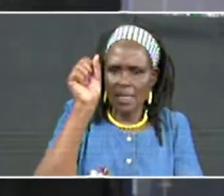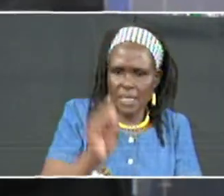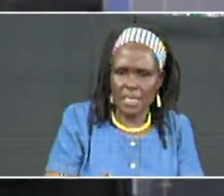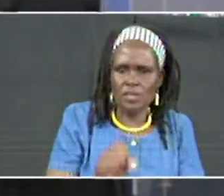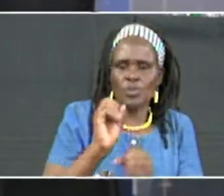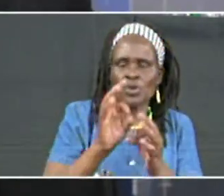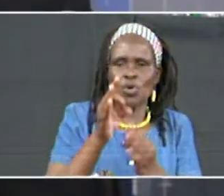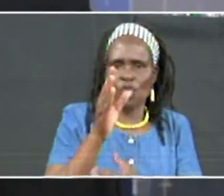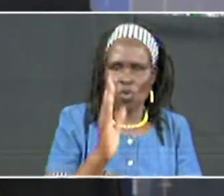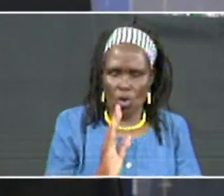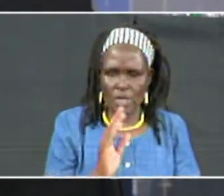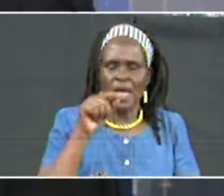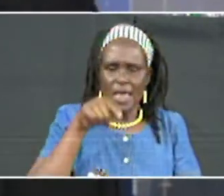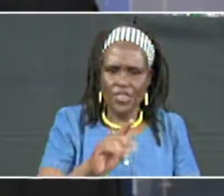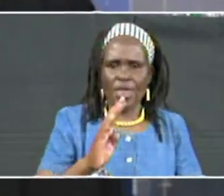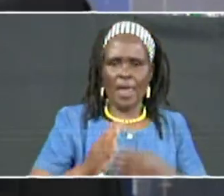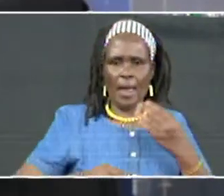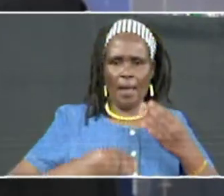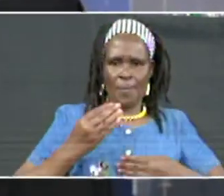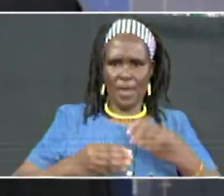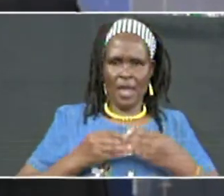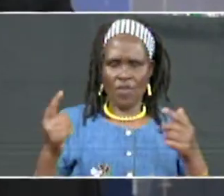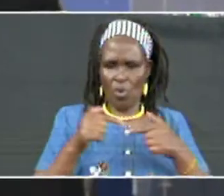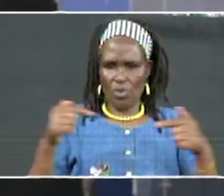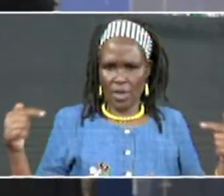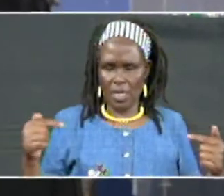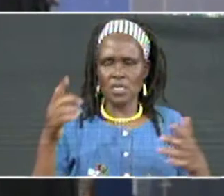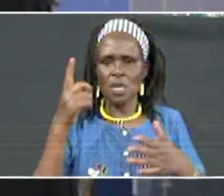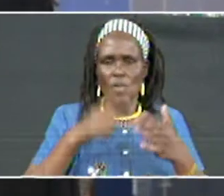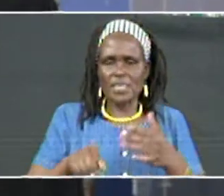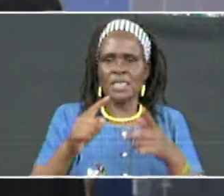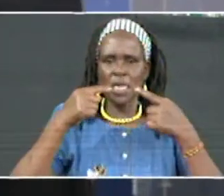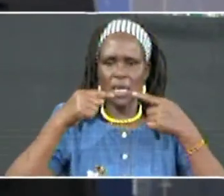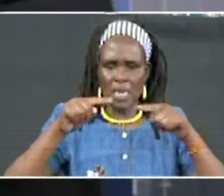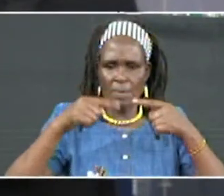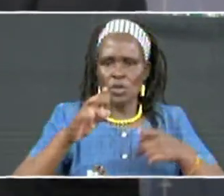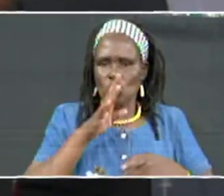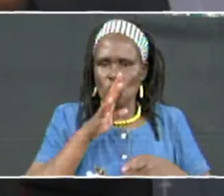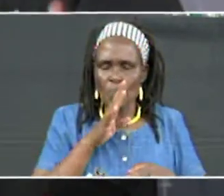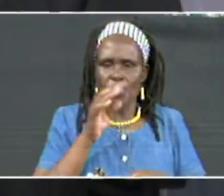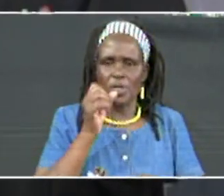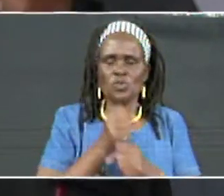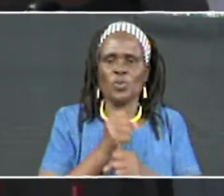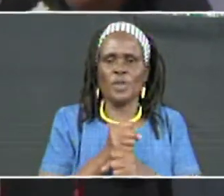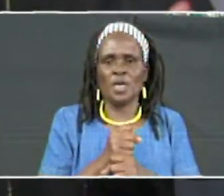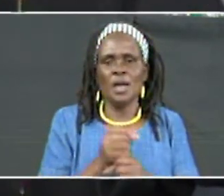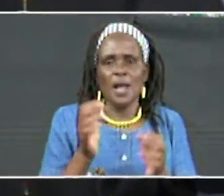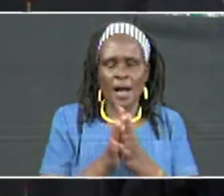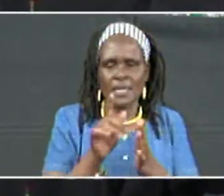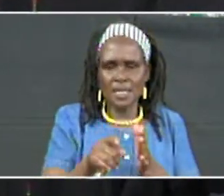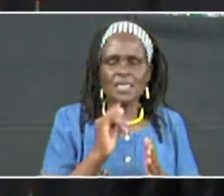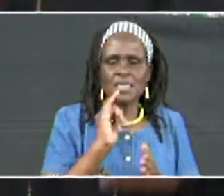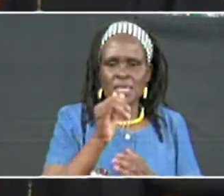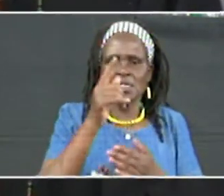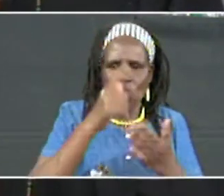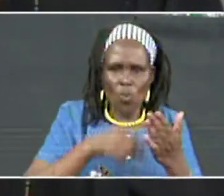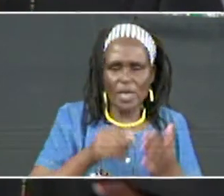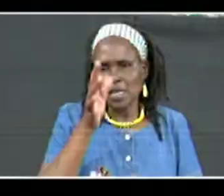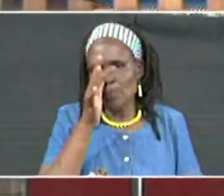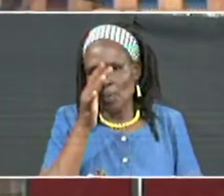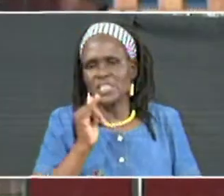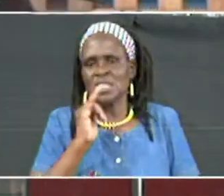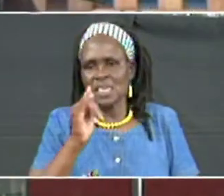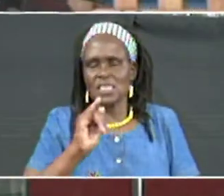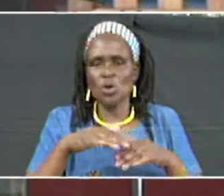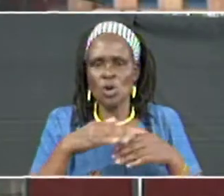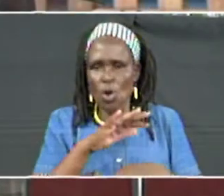Their behavior contradicted what they claimed to believe. And that is what hypocrisy is all about. When our